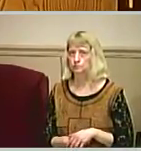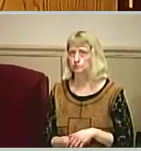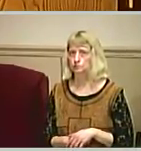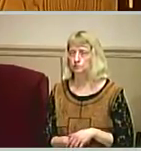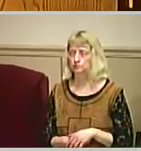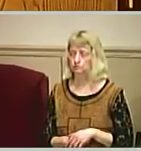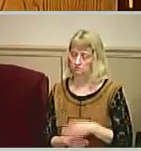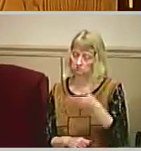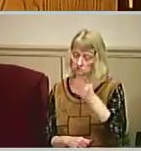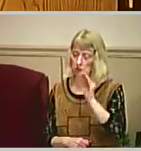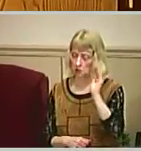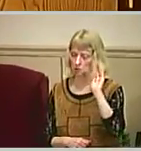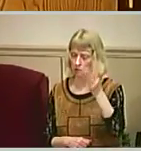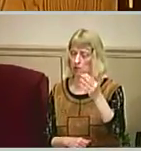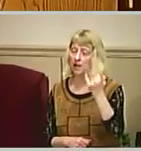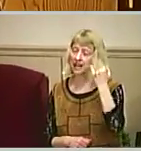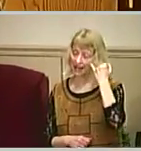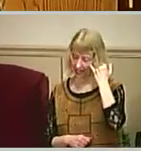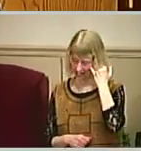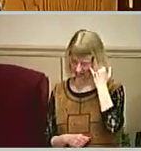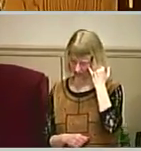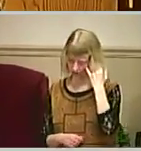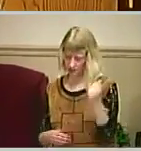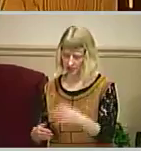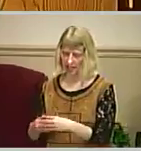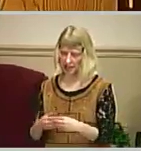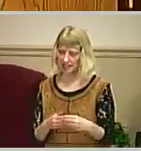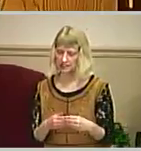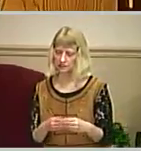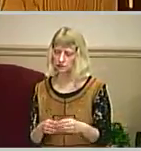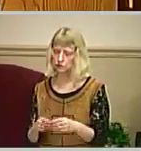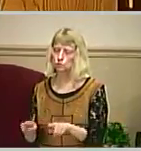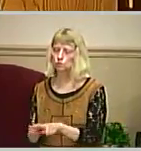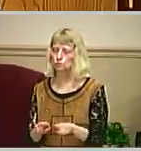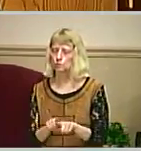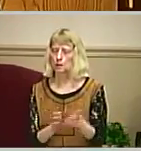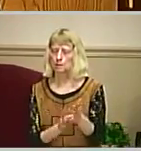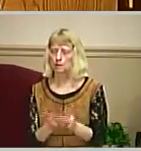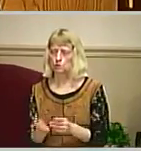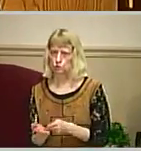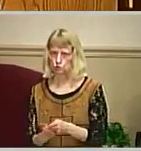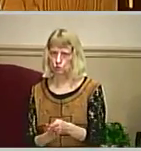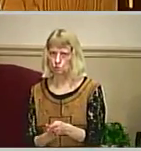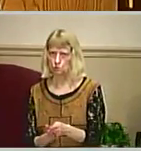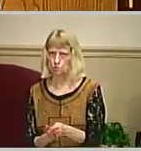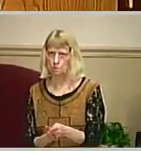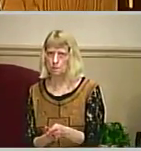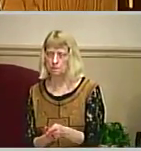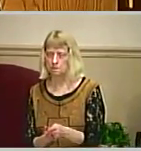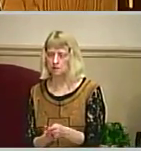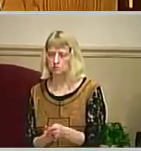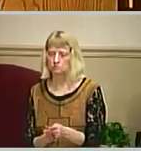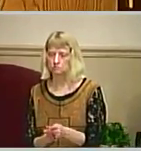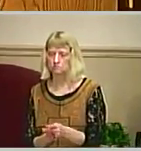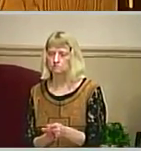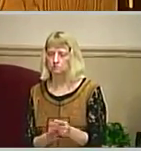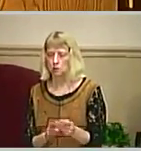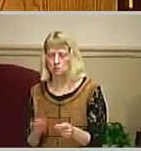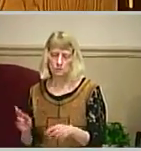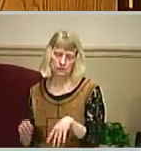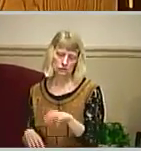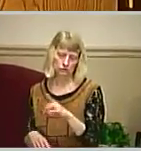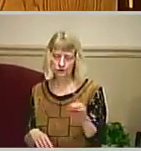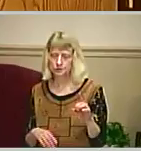Well, God will protect us if the administration leads us according to biblical truth. You could be Democrat, Republican, Independent,